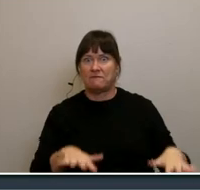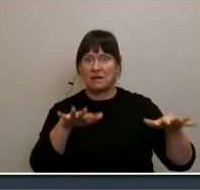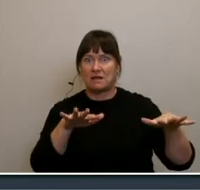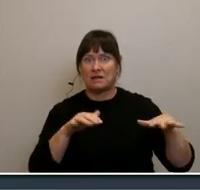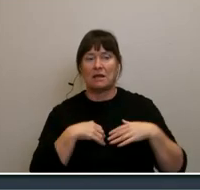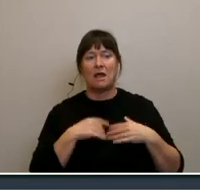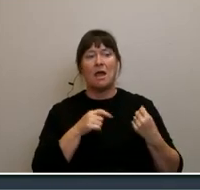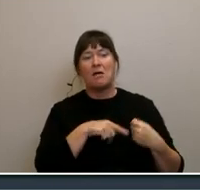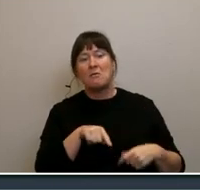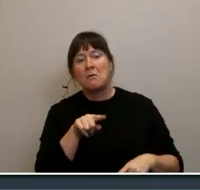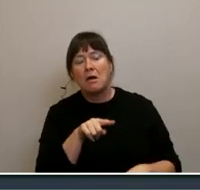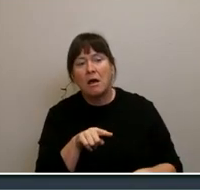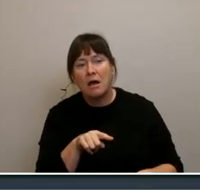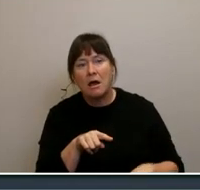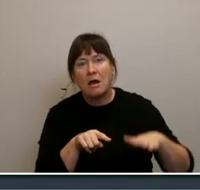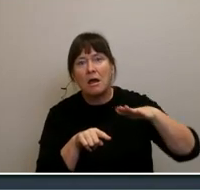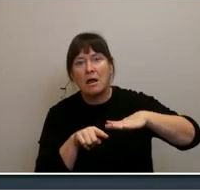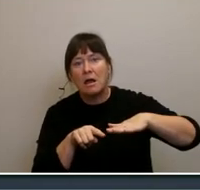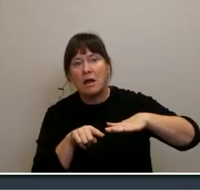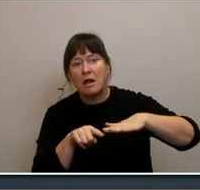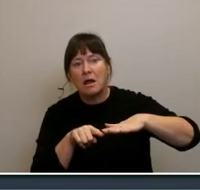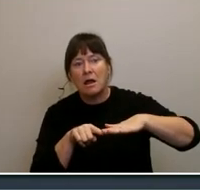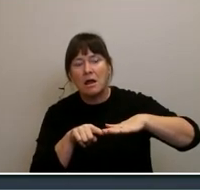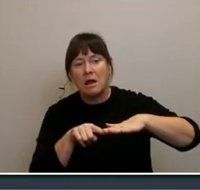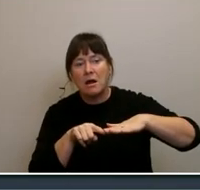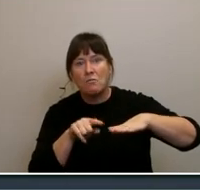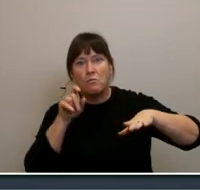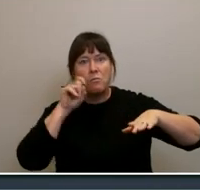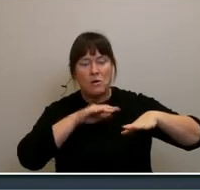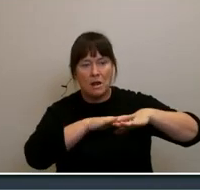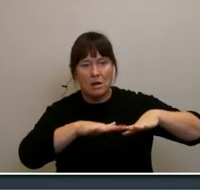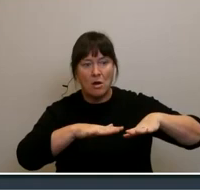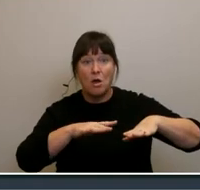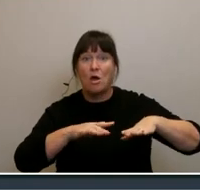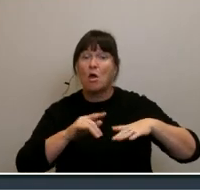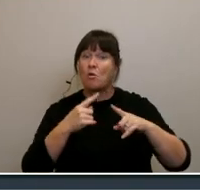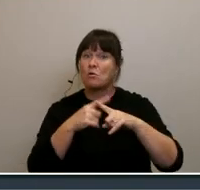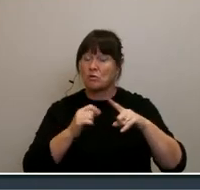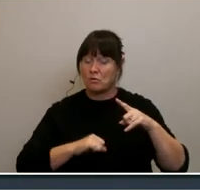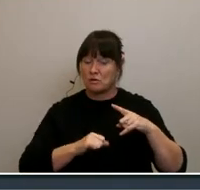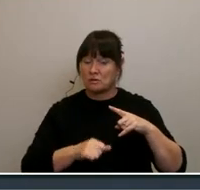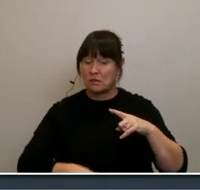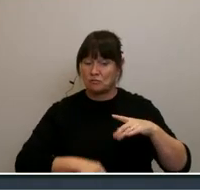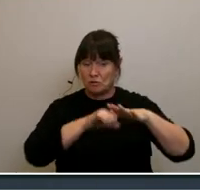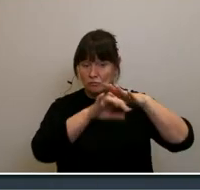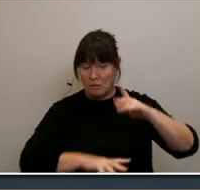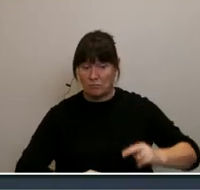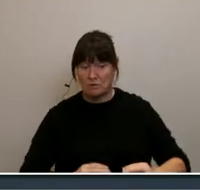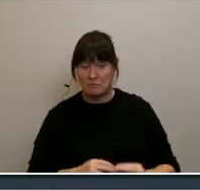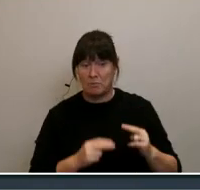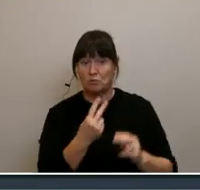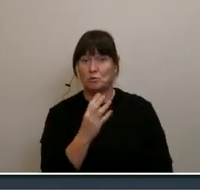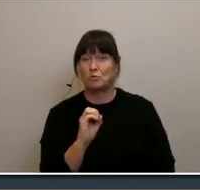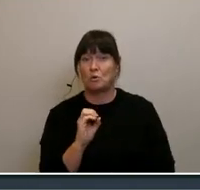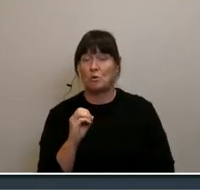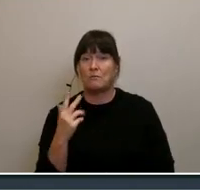have found the depth of that particular water. When the cross-country drain was built in 2005, I